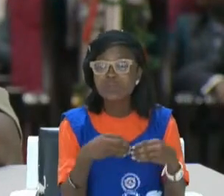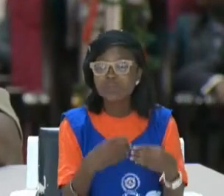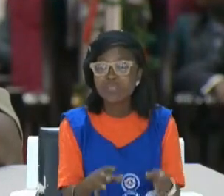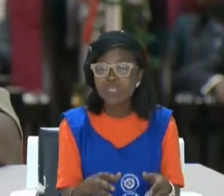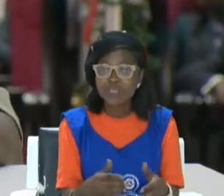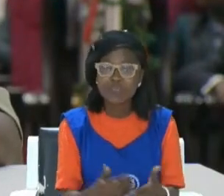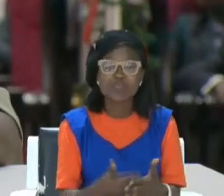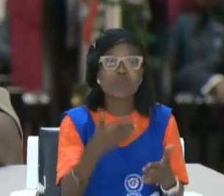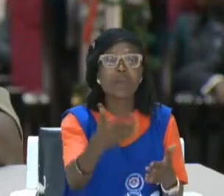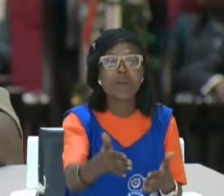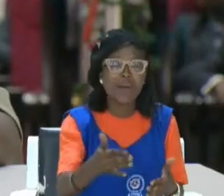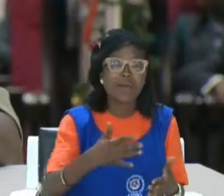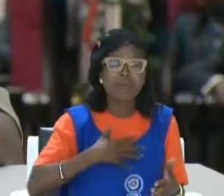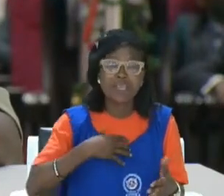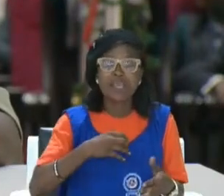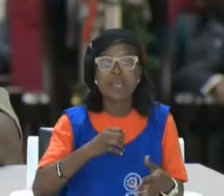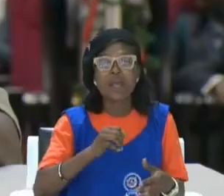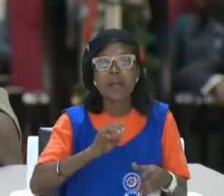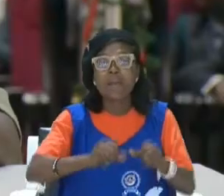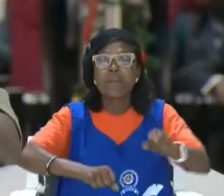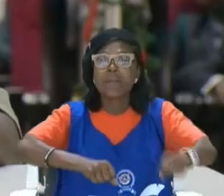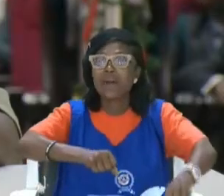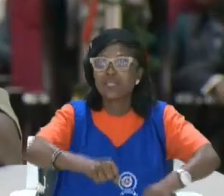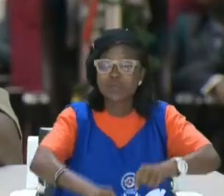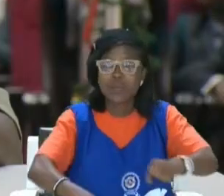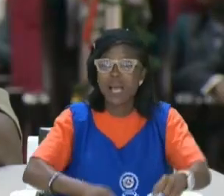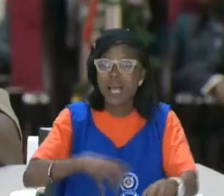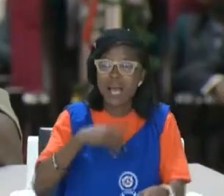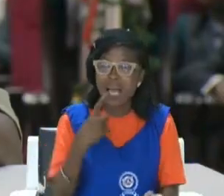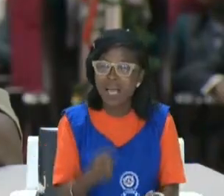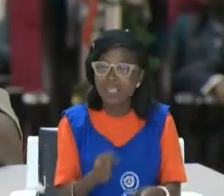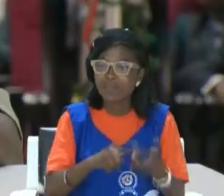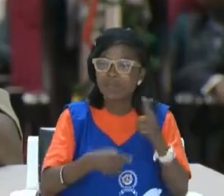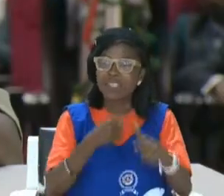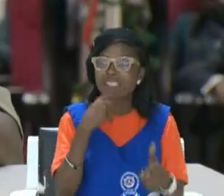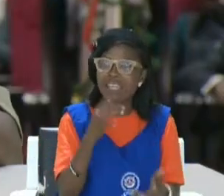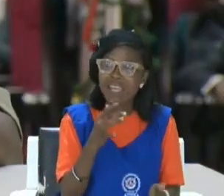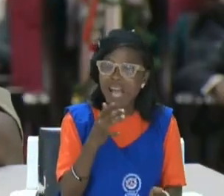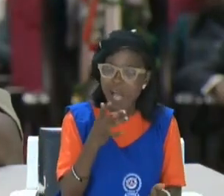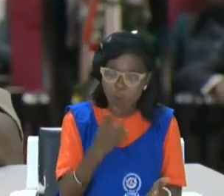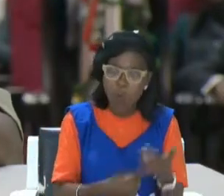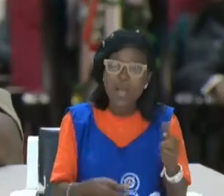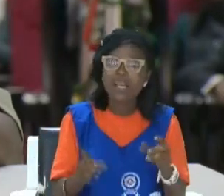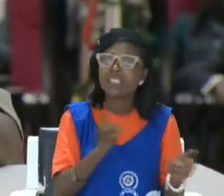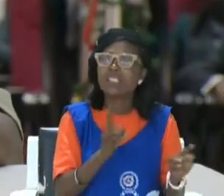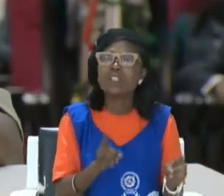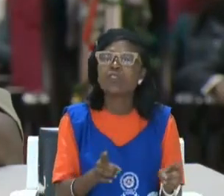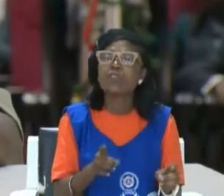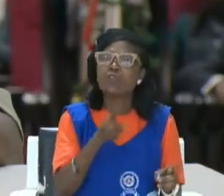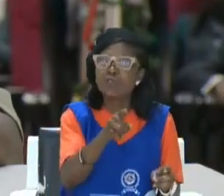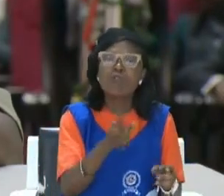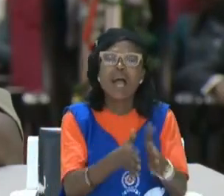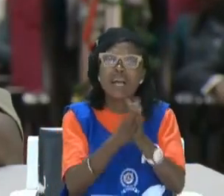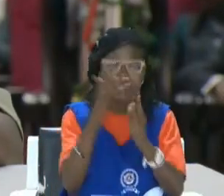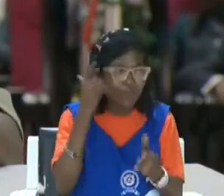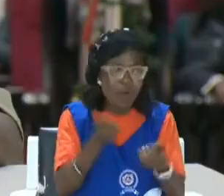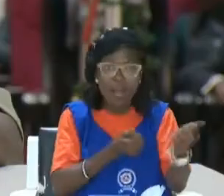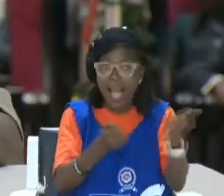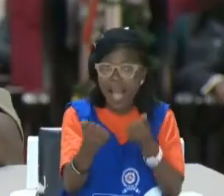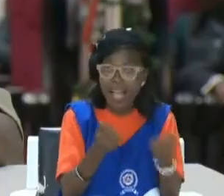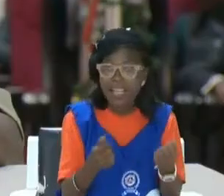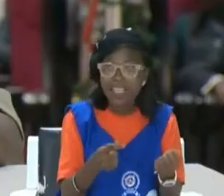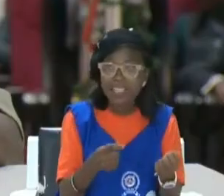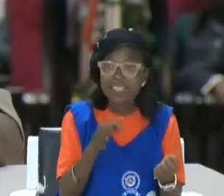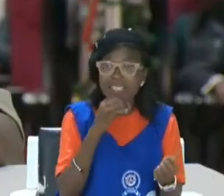bicycle. And the friend said, ah, why didn't you ask for a car? He said, ah, a